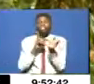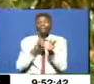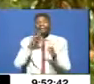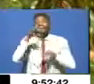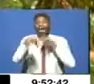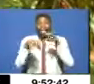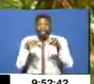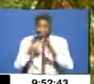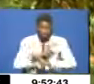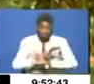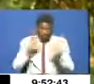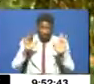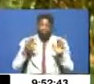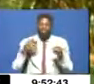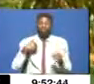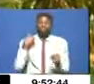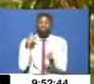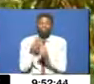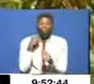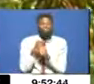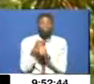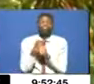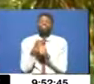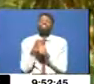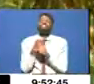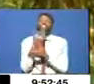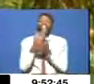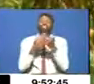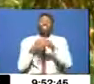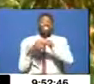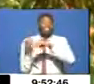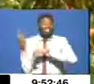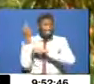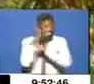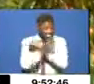I worked 24 hours sometimes.